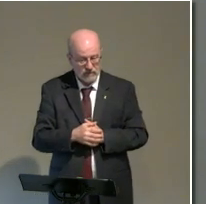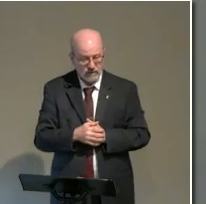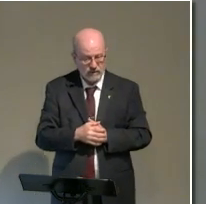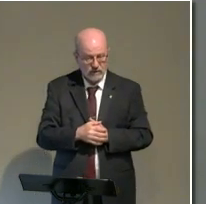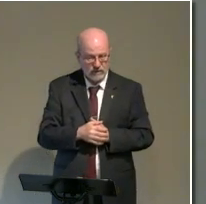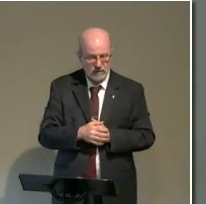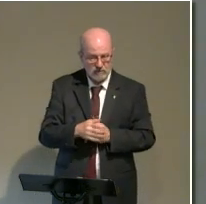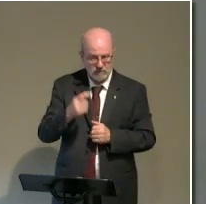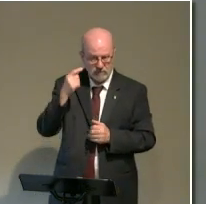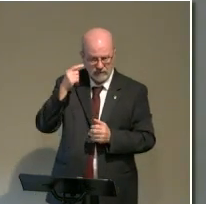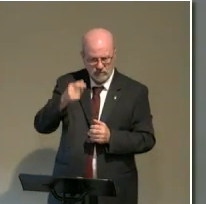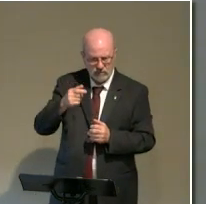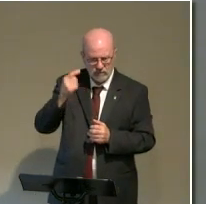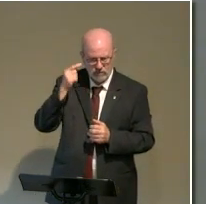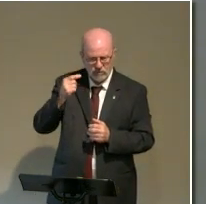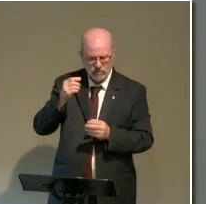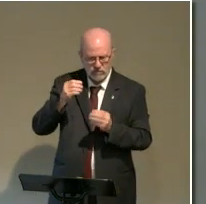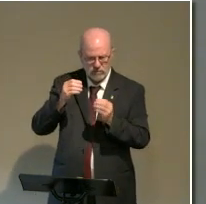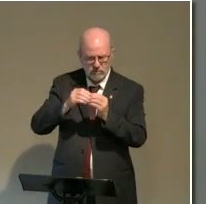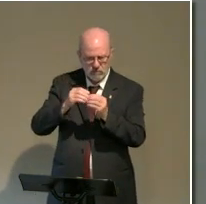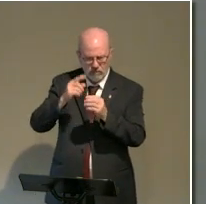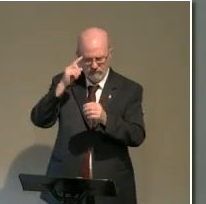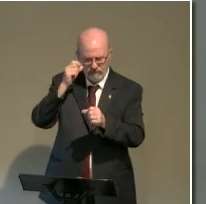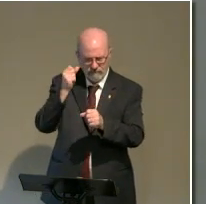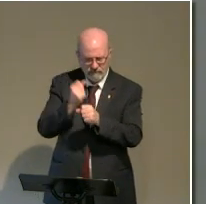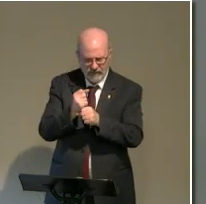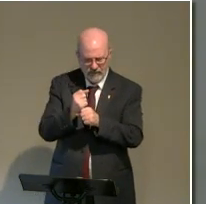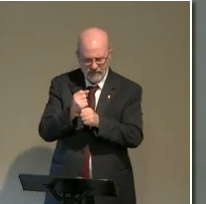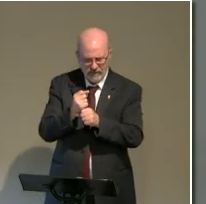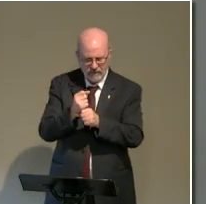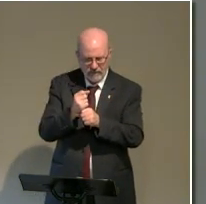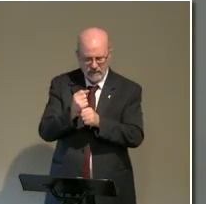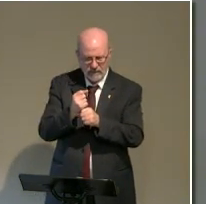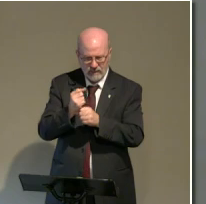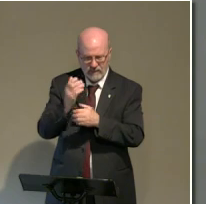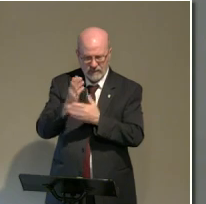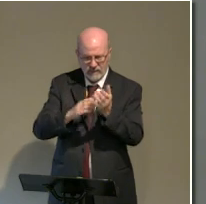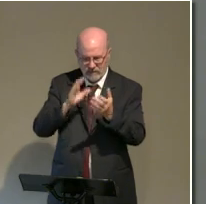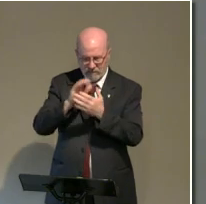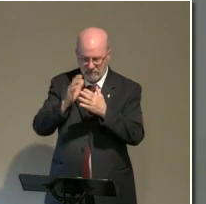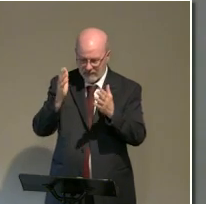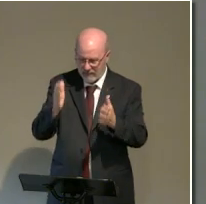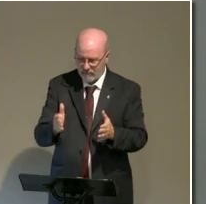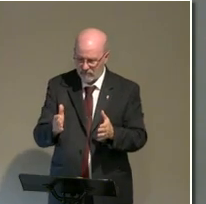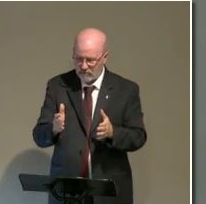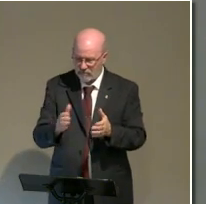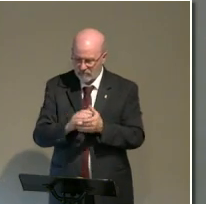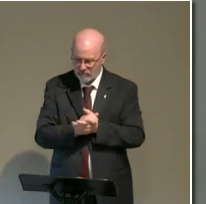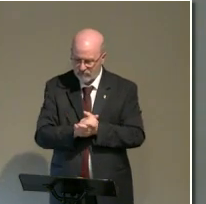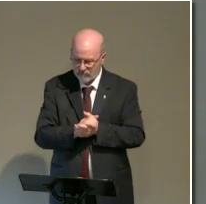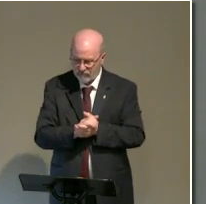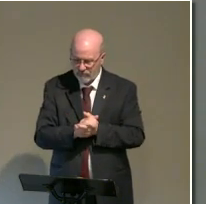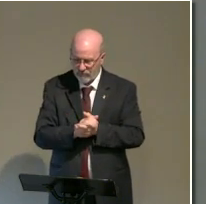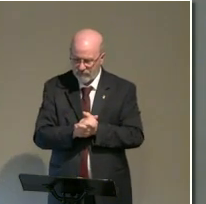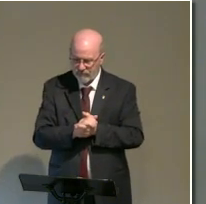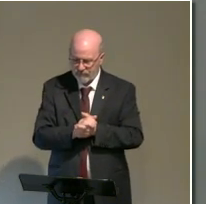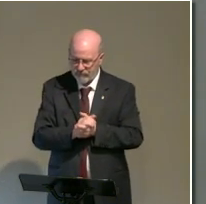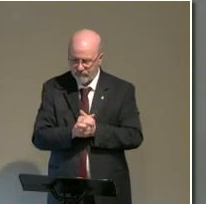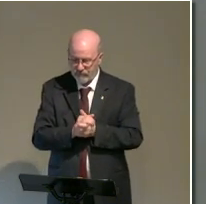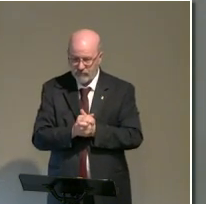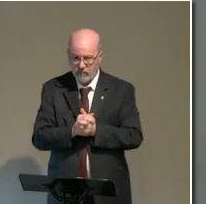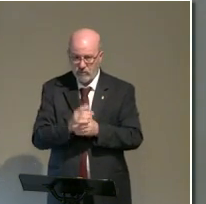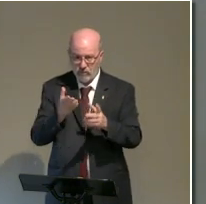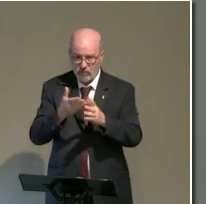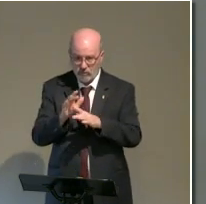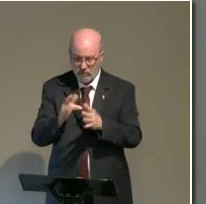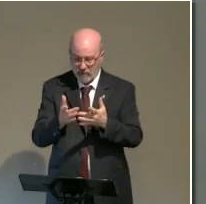he's showing more faith than some believers, it seems, right? I mean, we can go